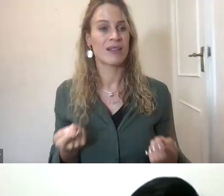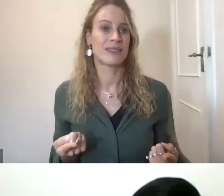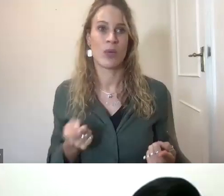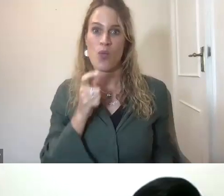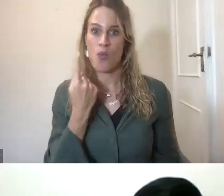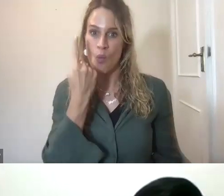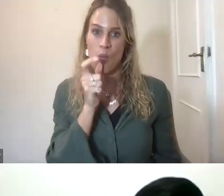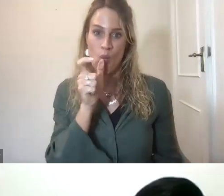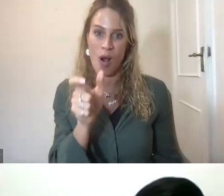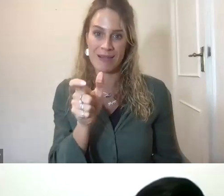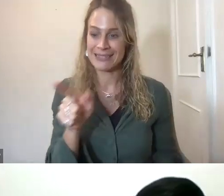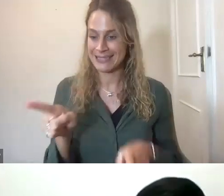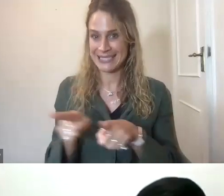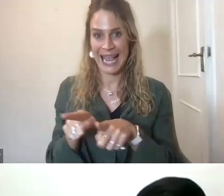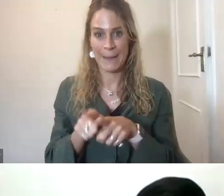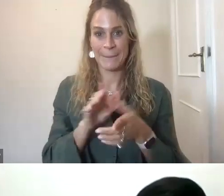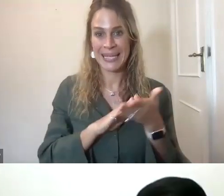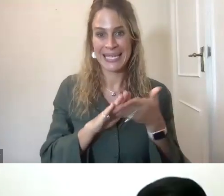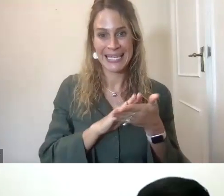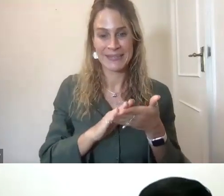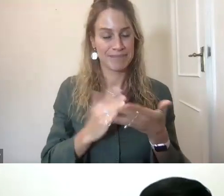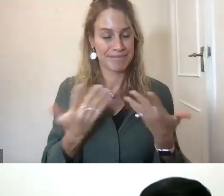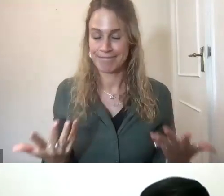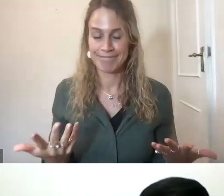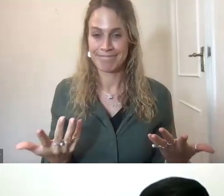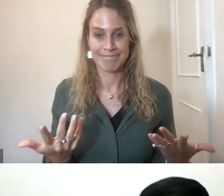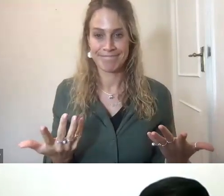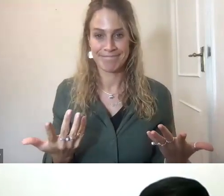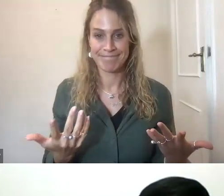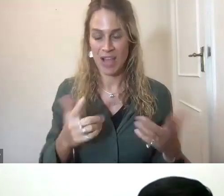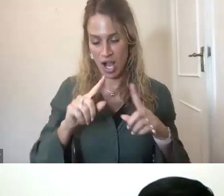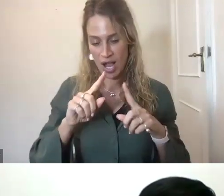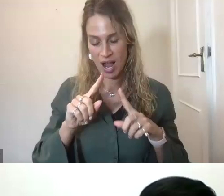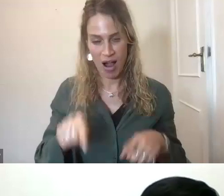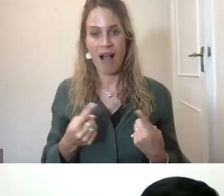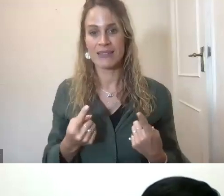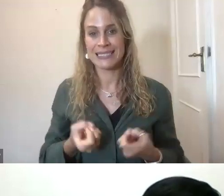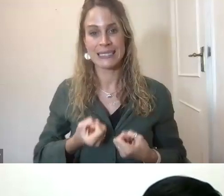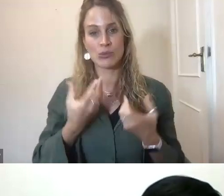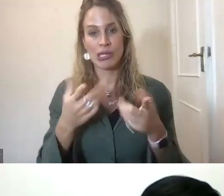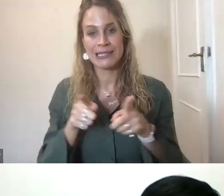will say in English term that will kind of express what that word